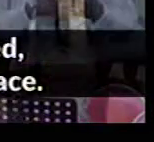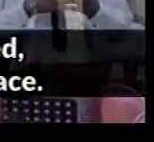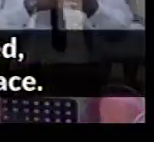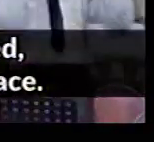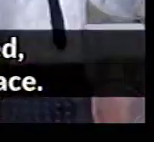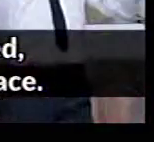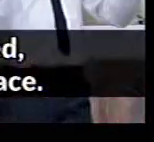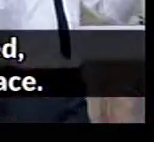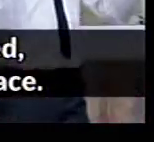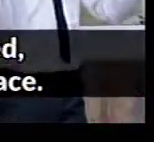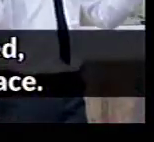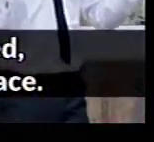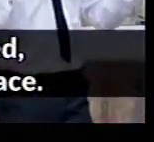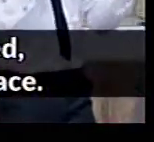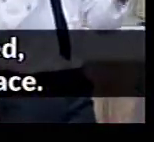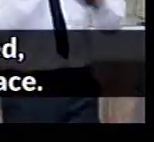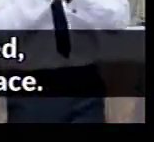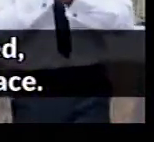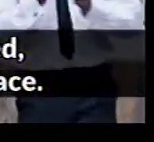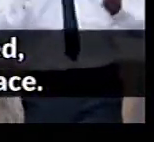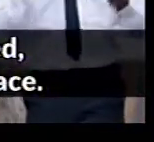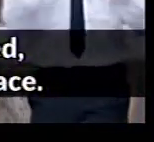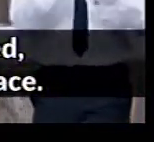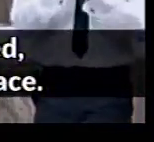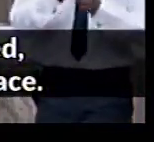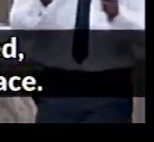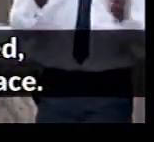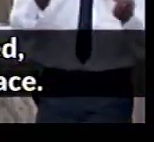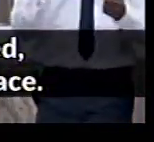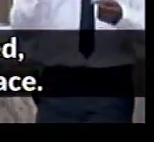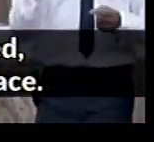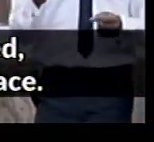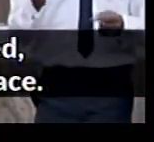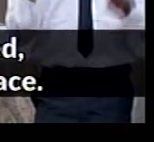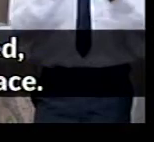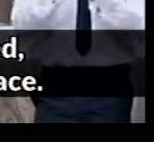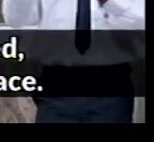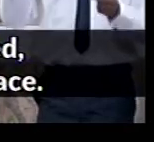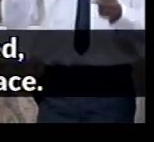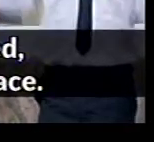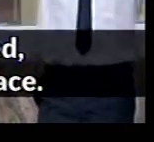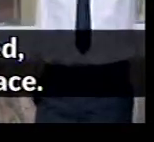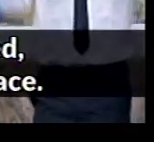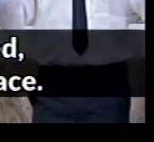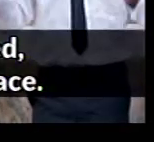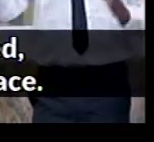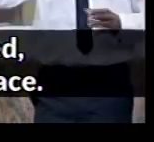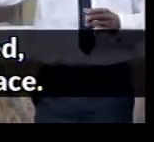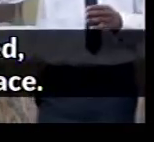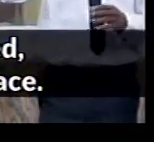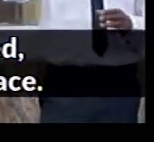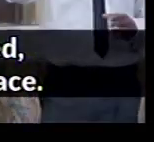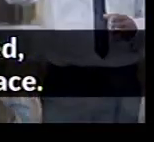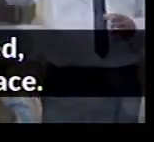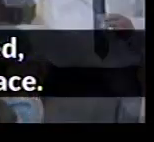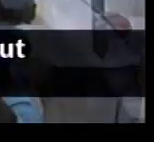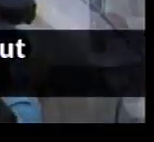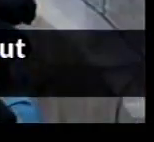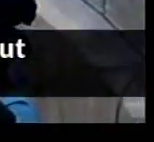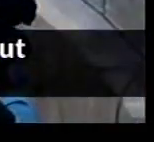again. Hallelujah, I'm saved, saved, saved by His wonderful